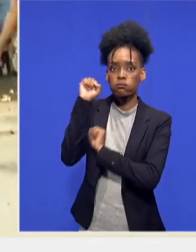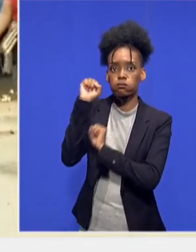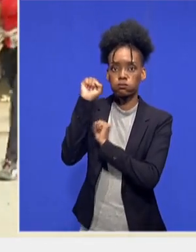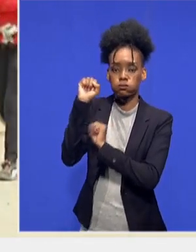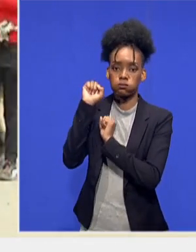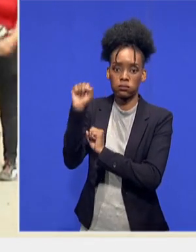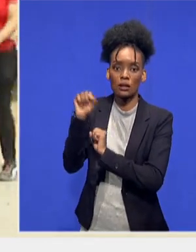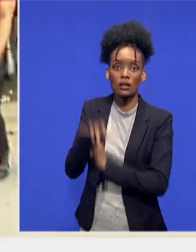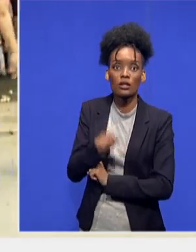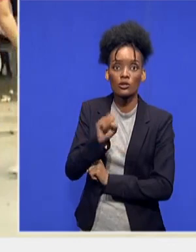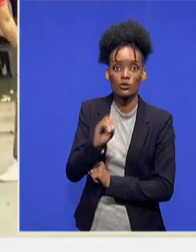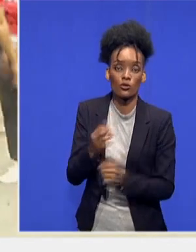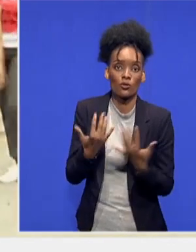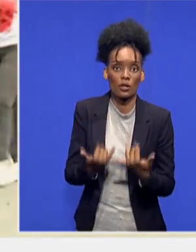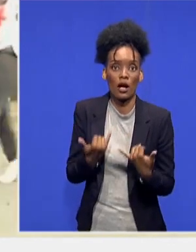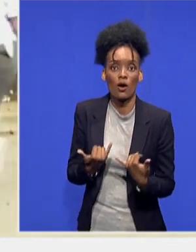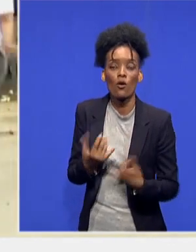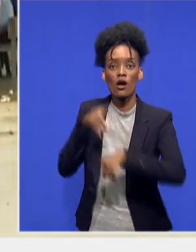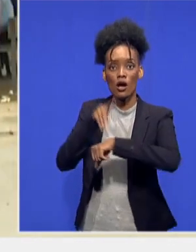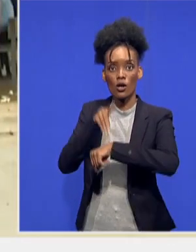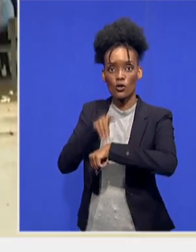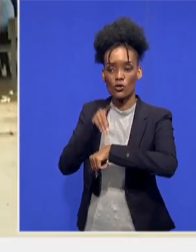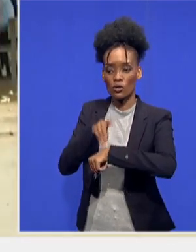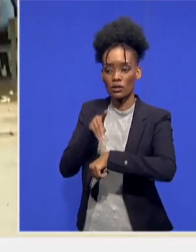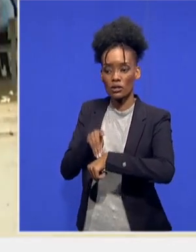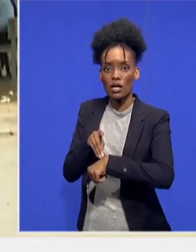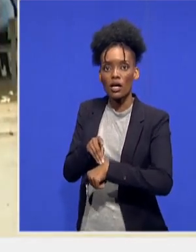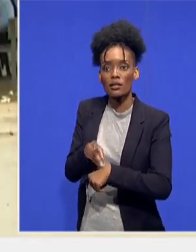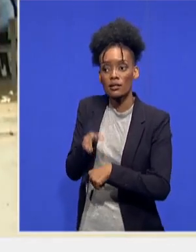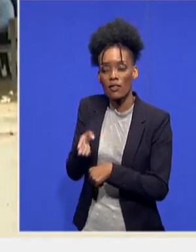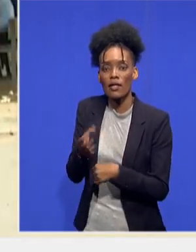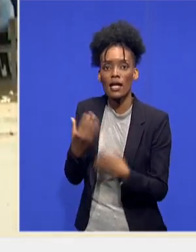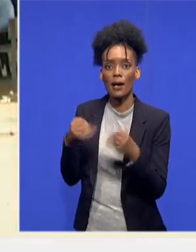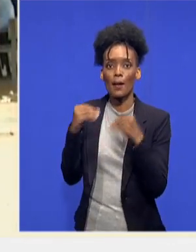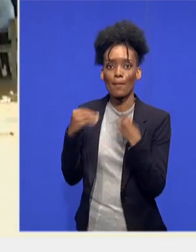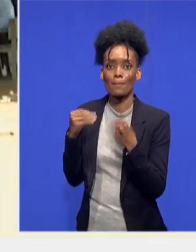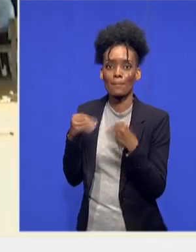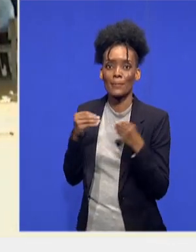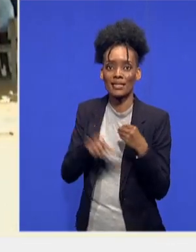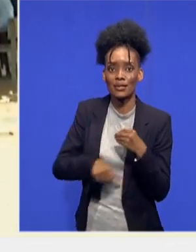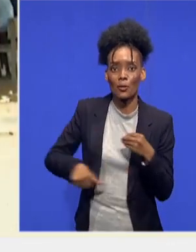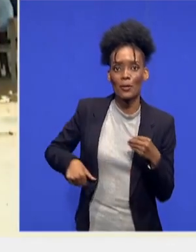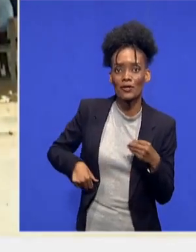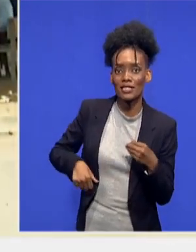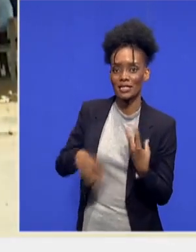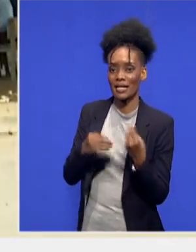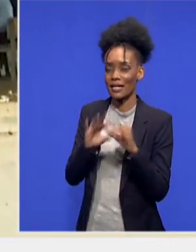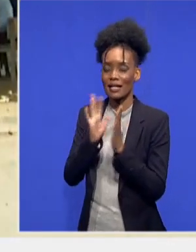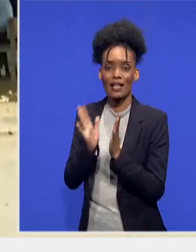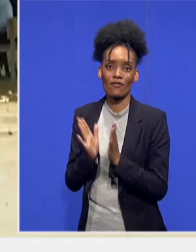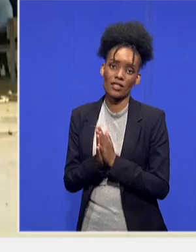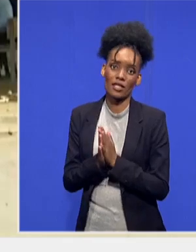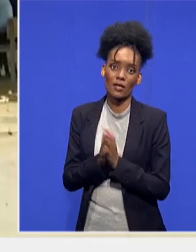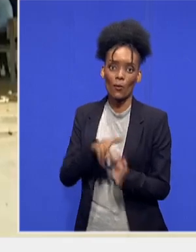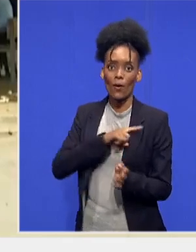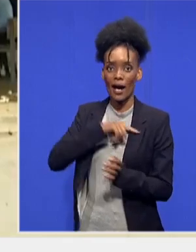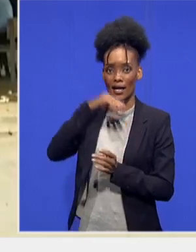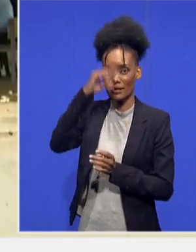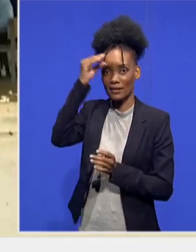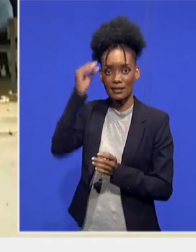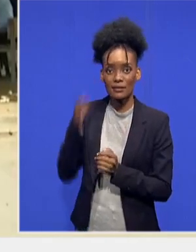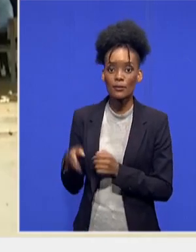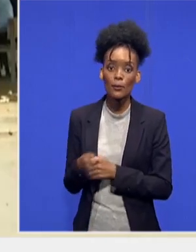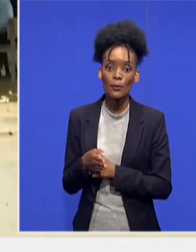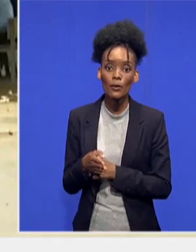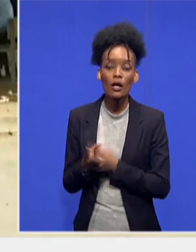a result now, the doctors are the ones who are busy with the operations. However, he has also indicated that those that